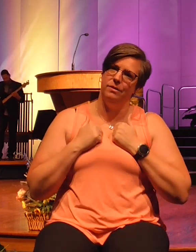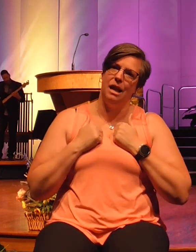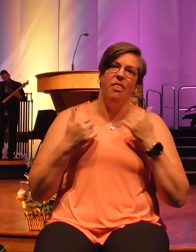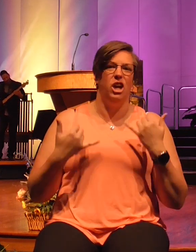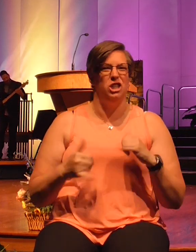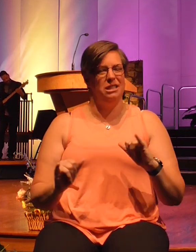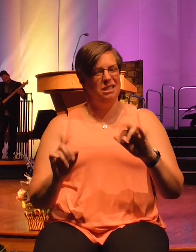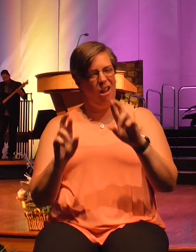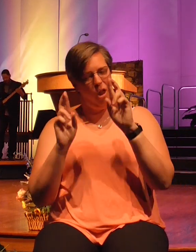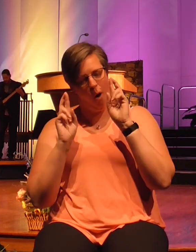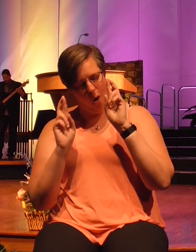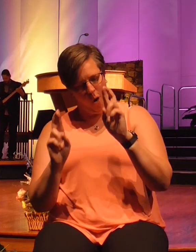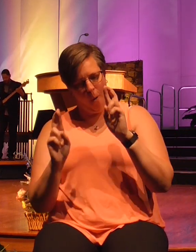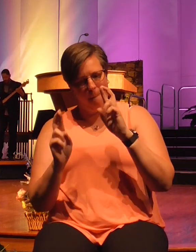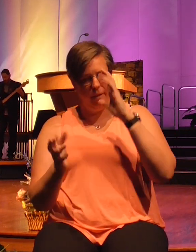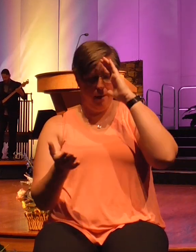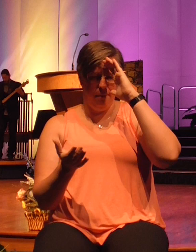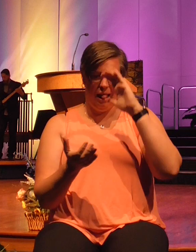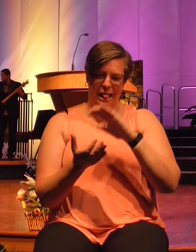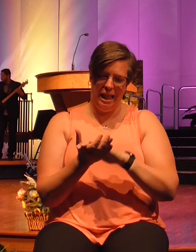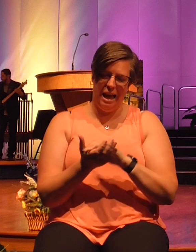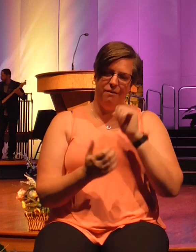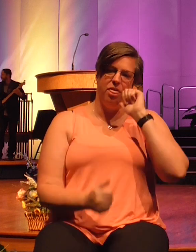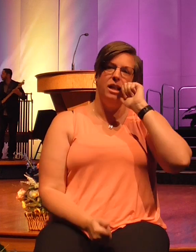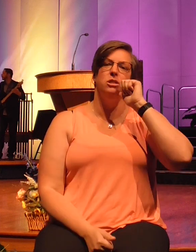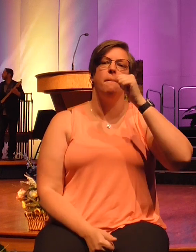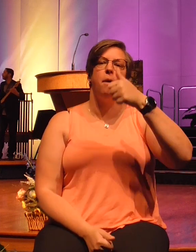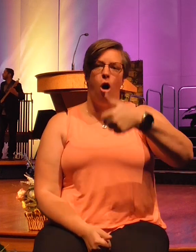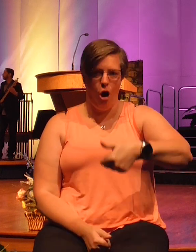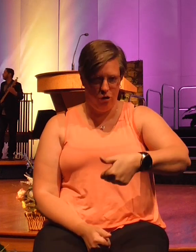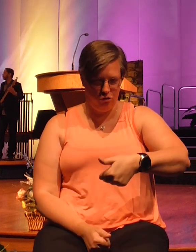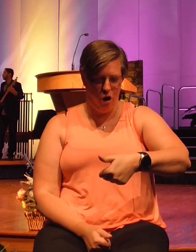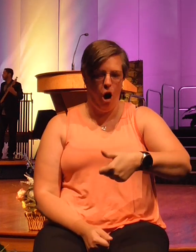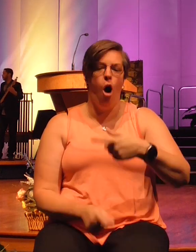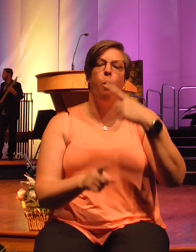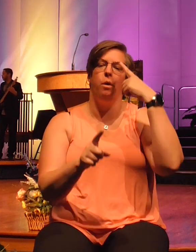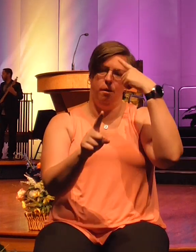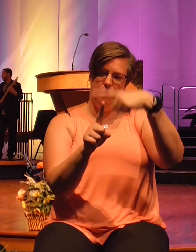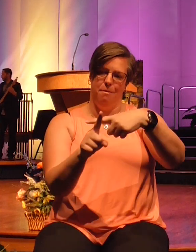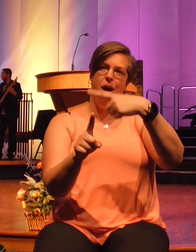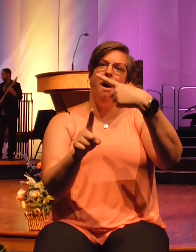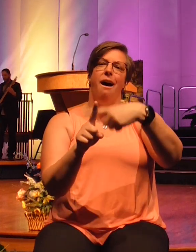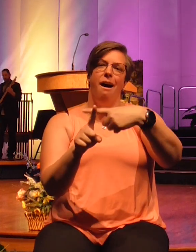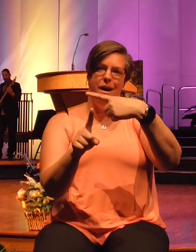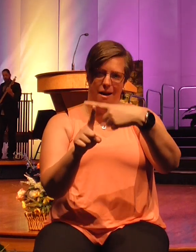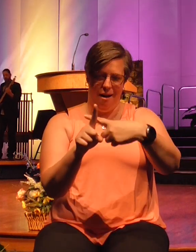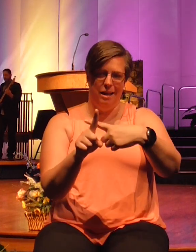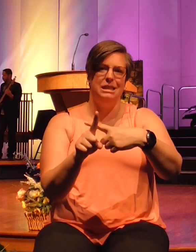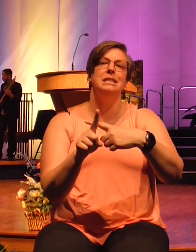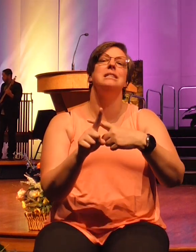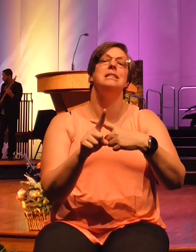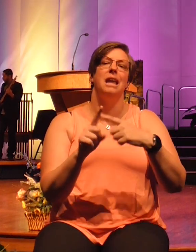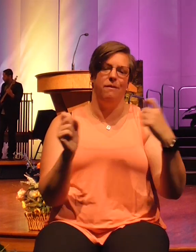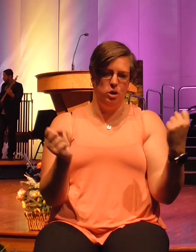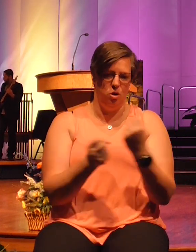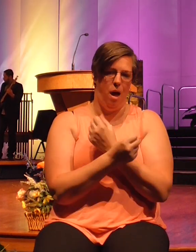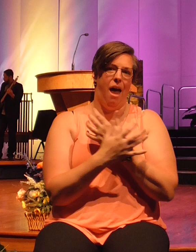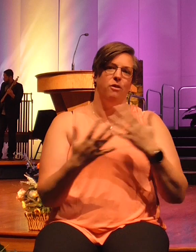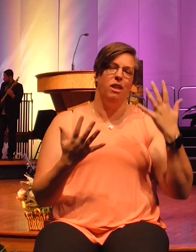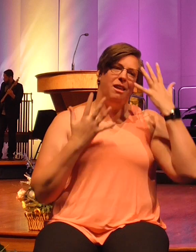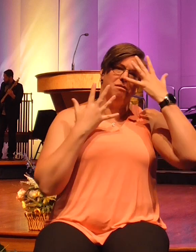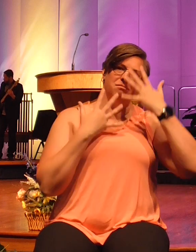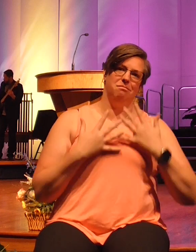hook, belief that tomorrow will hold the silver lining to all of